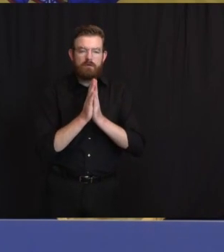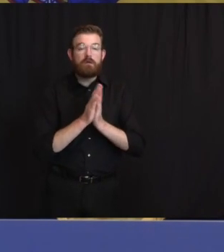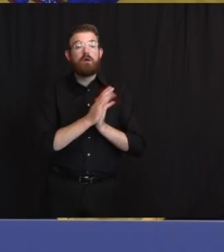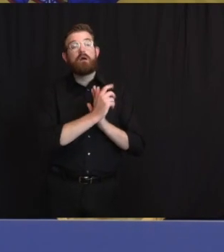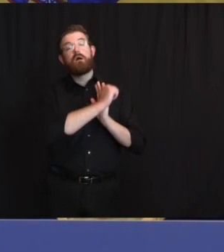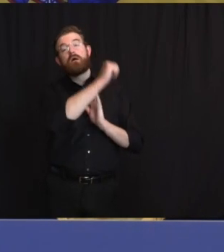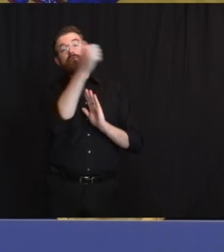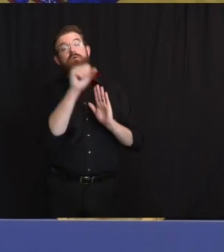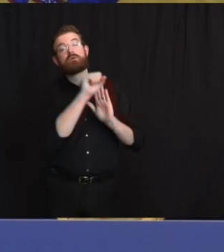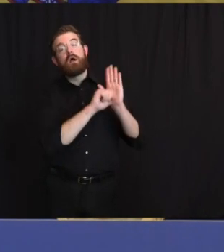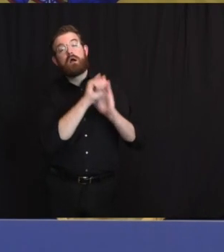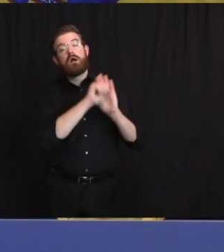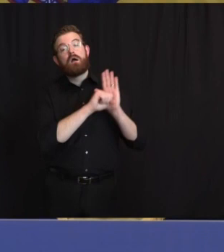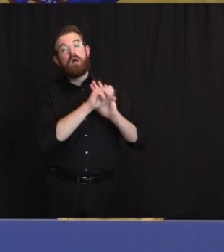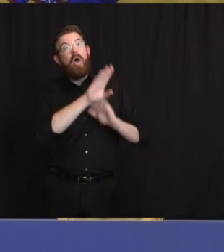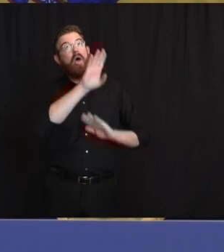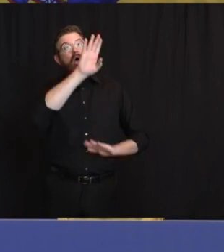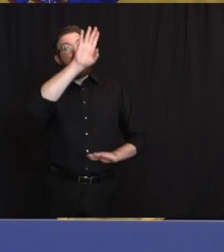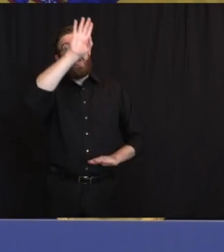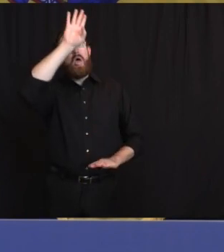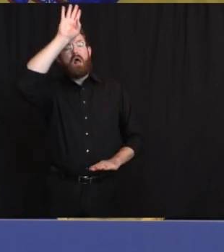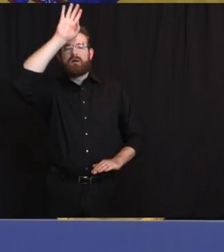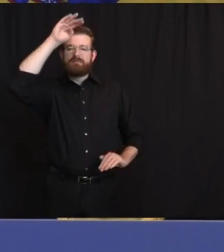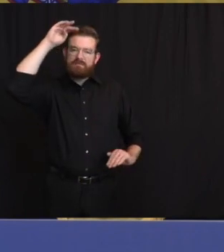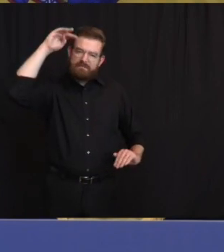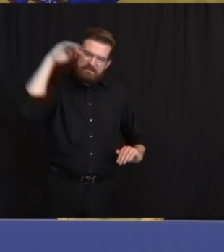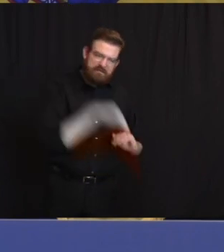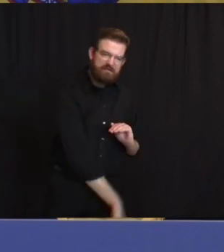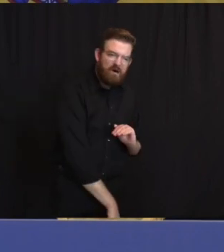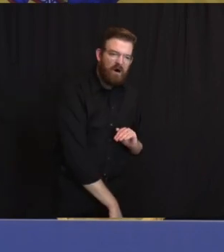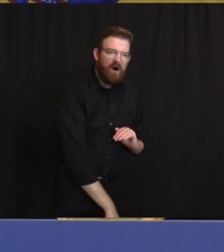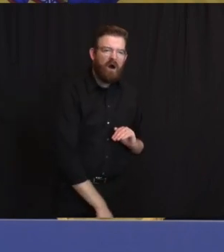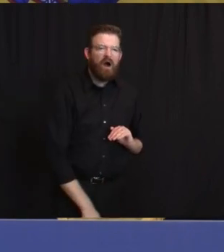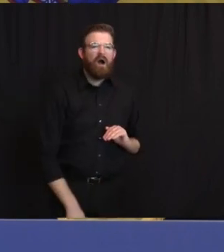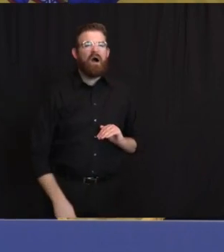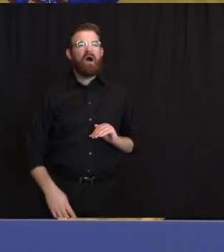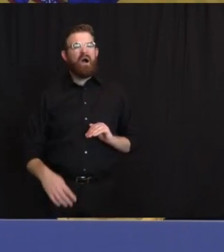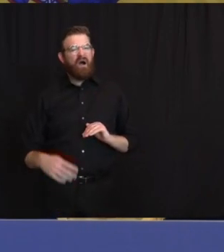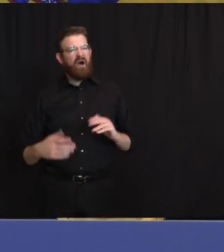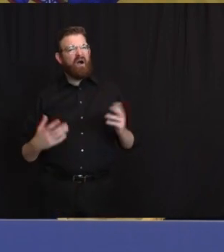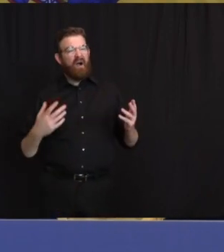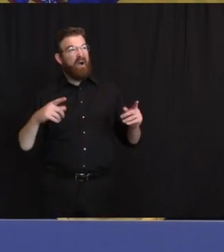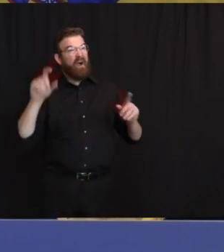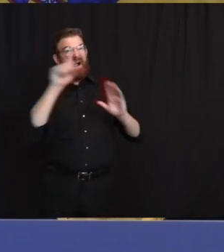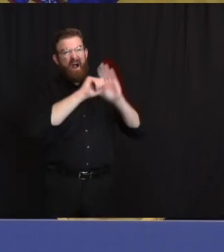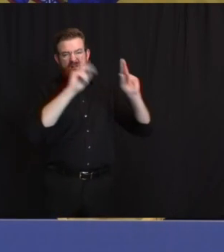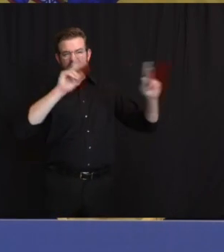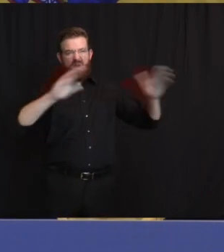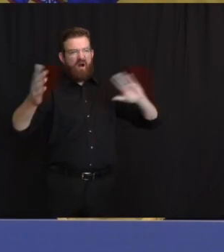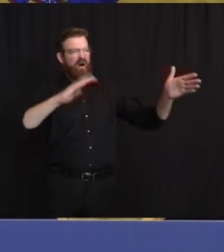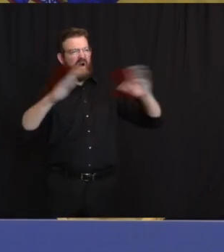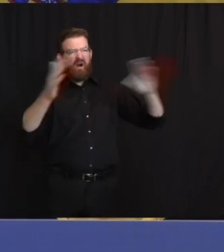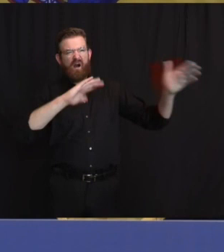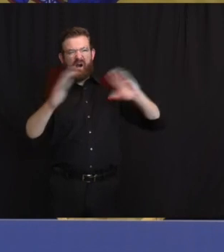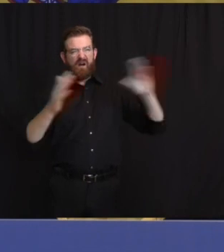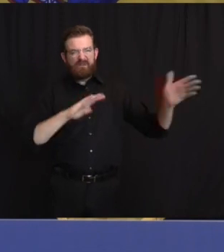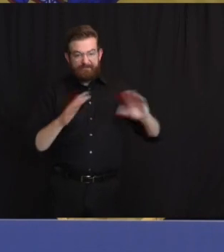to get a hold of this, because it's not just killing people there; it has the potential of killing people